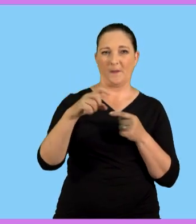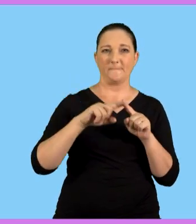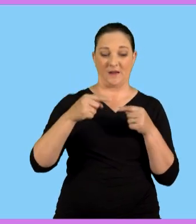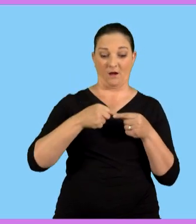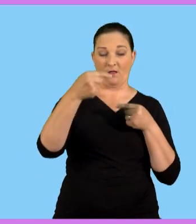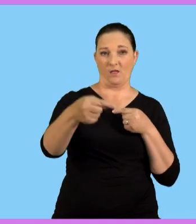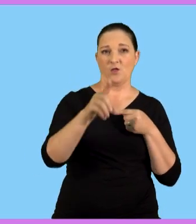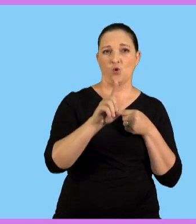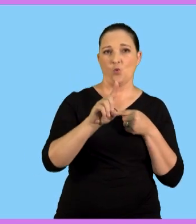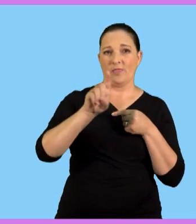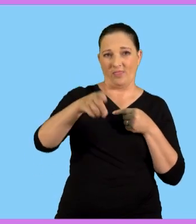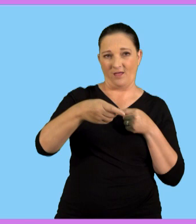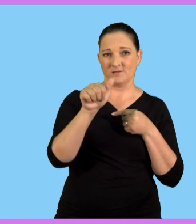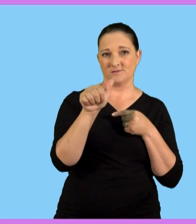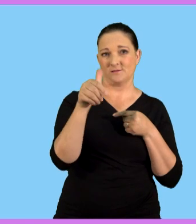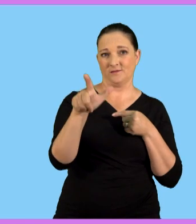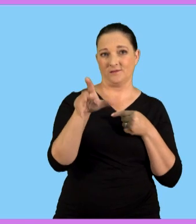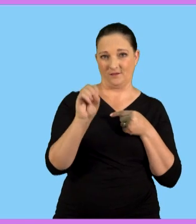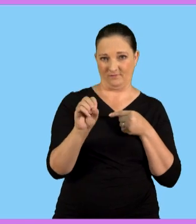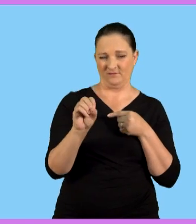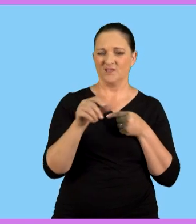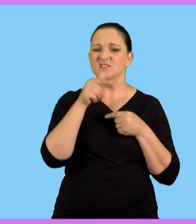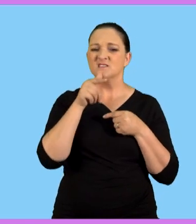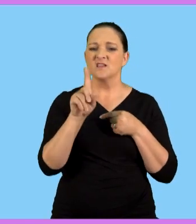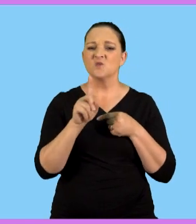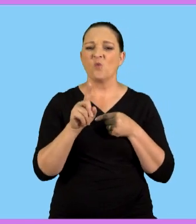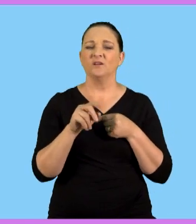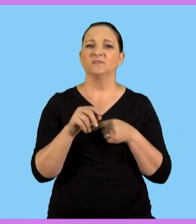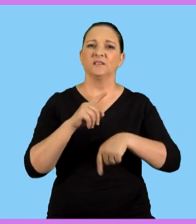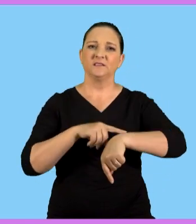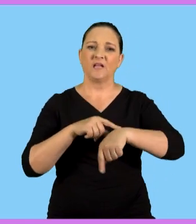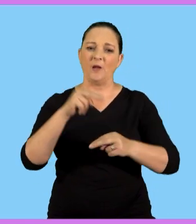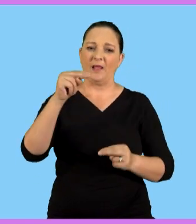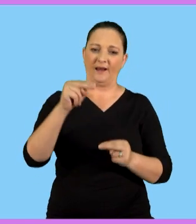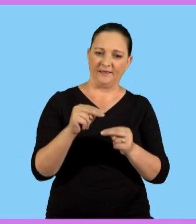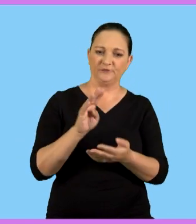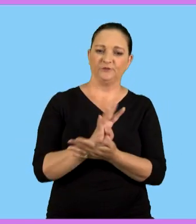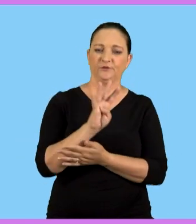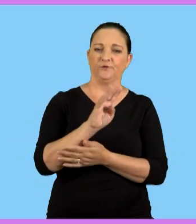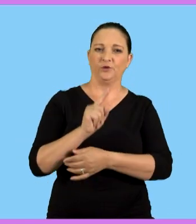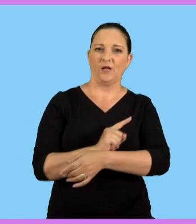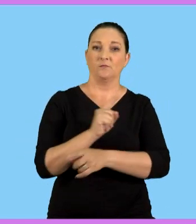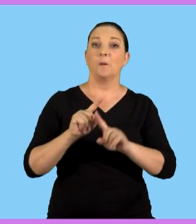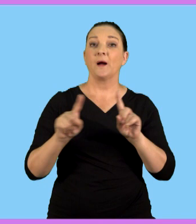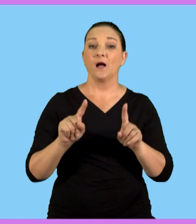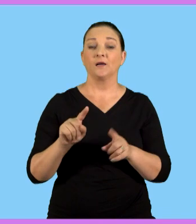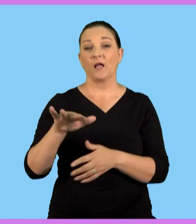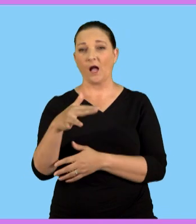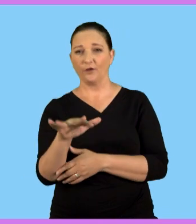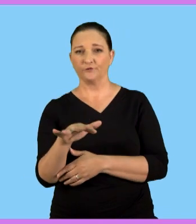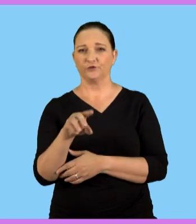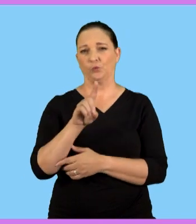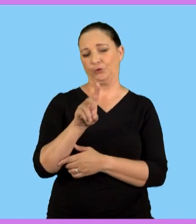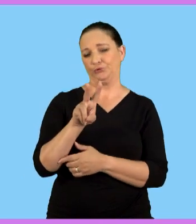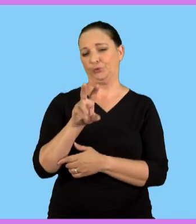1,670 kilometers. Donald stated that he will complete the journey in less than 14 hours if he travels at an